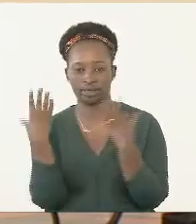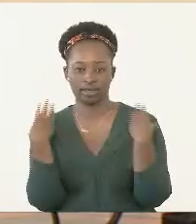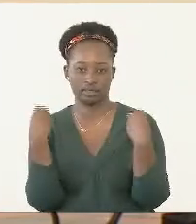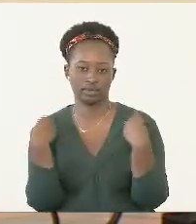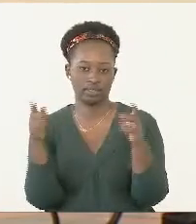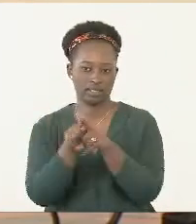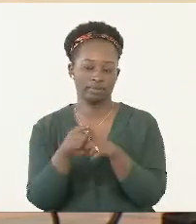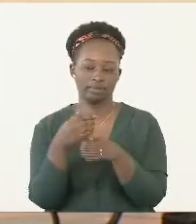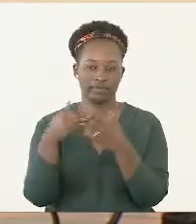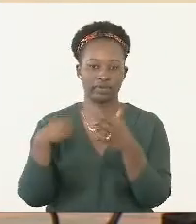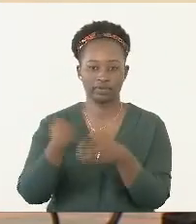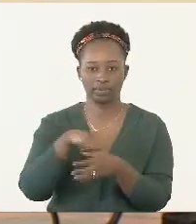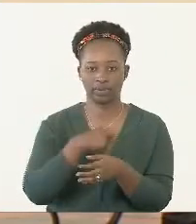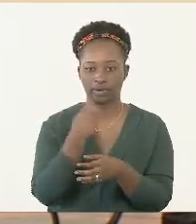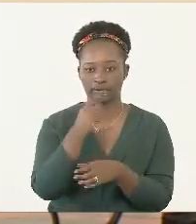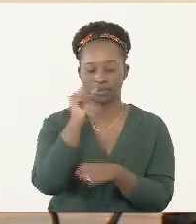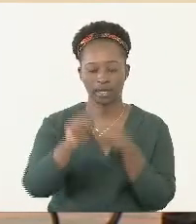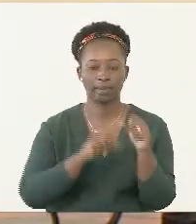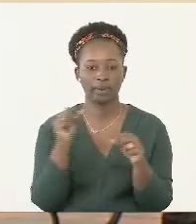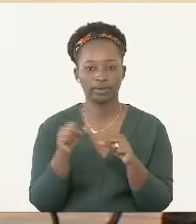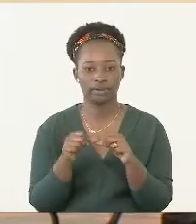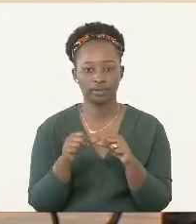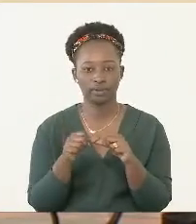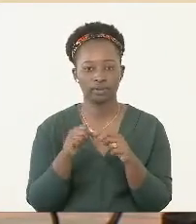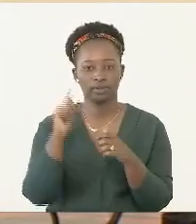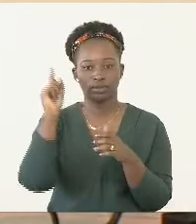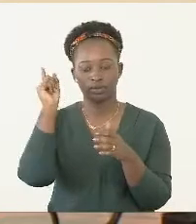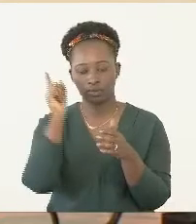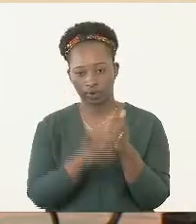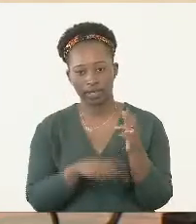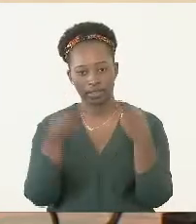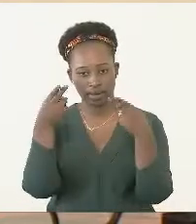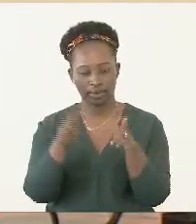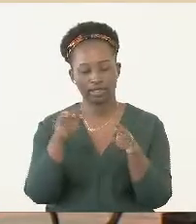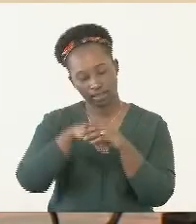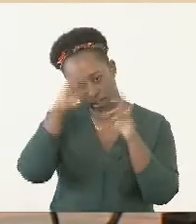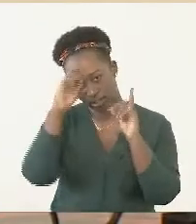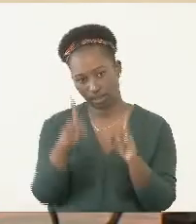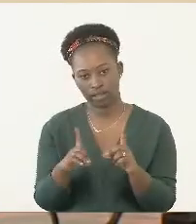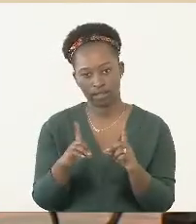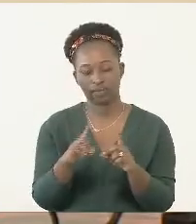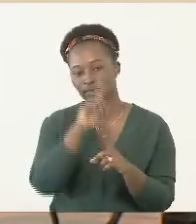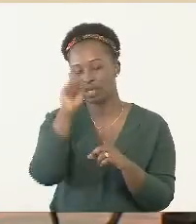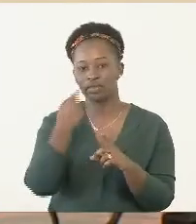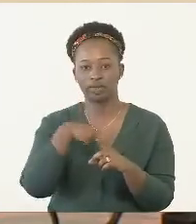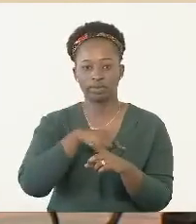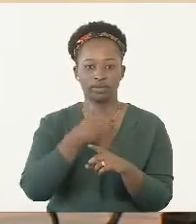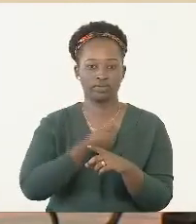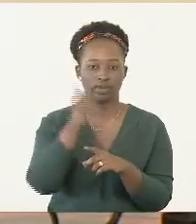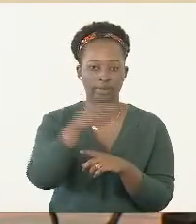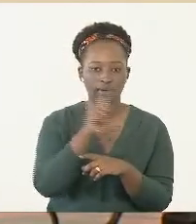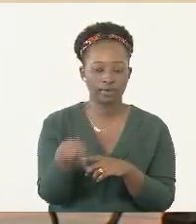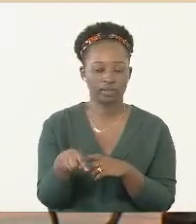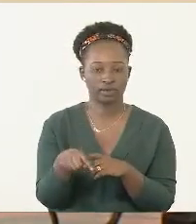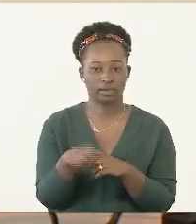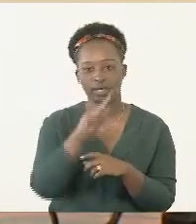before, about what actually happens during replication. Do we have mistakes? And if they do happen,